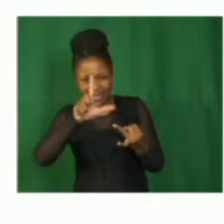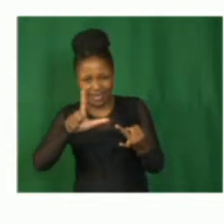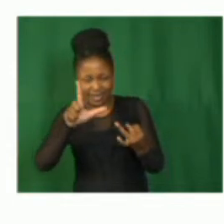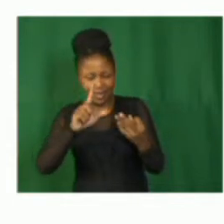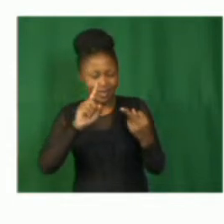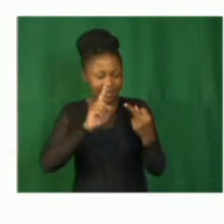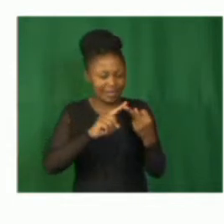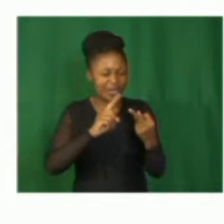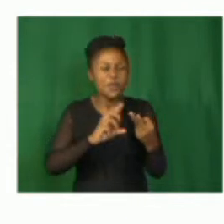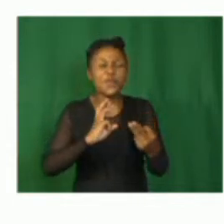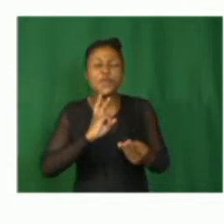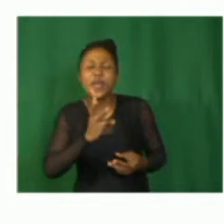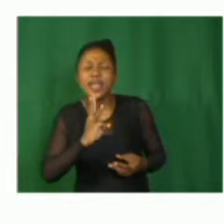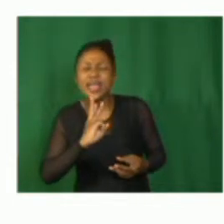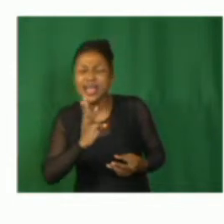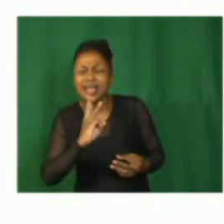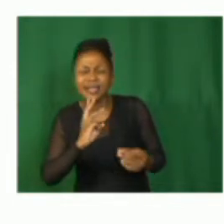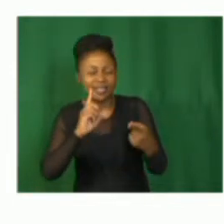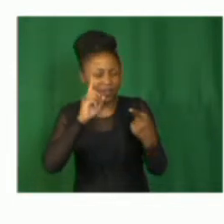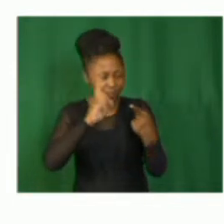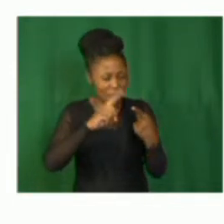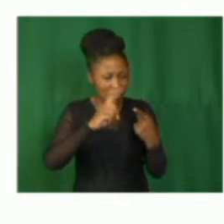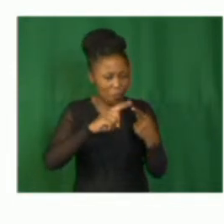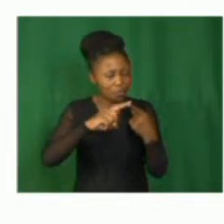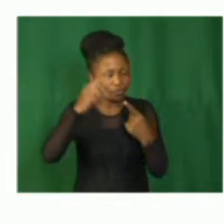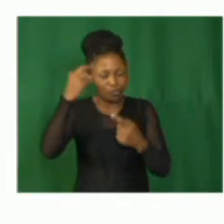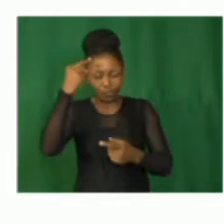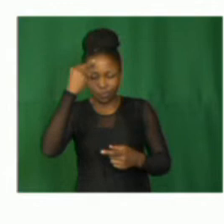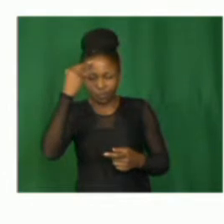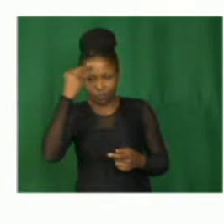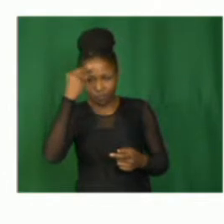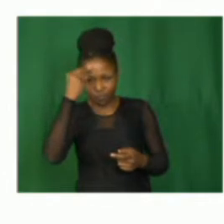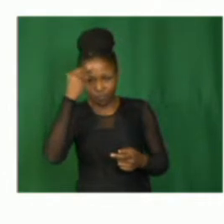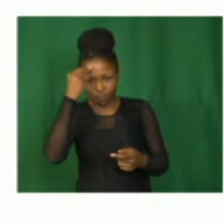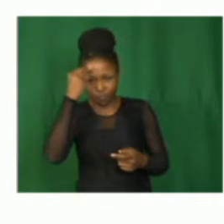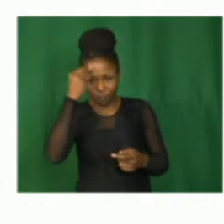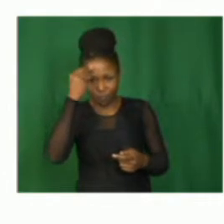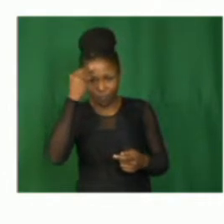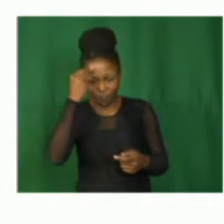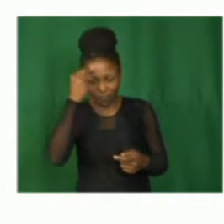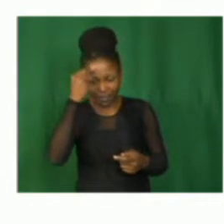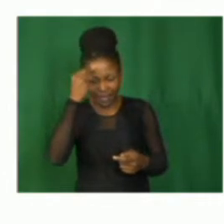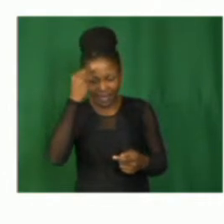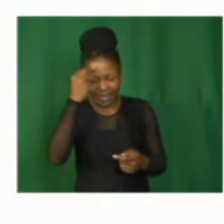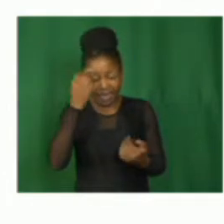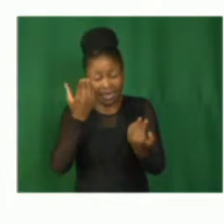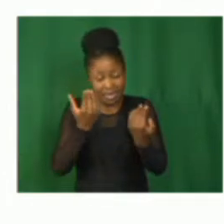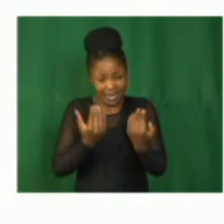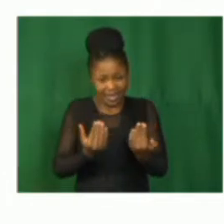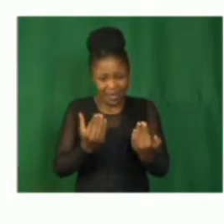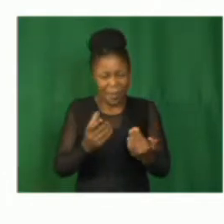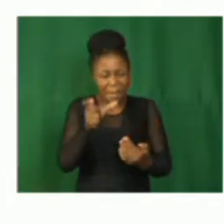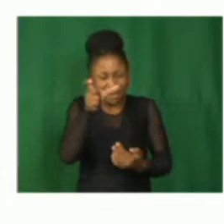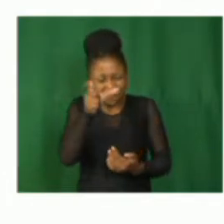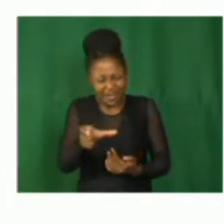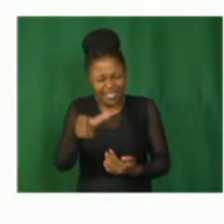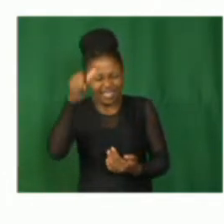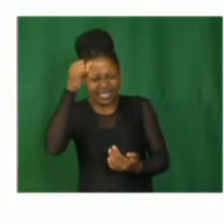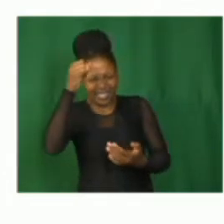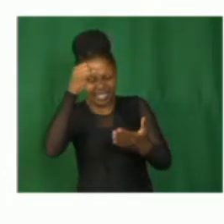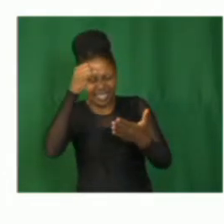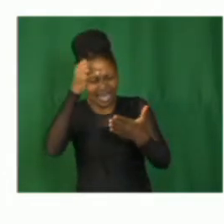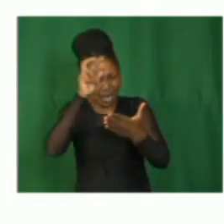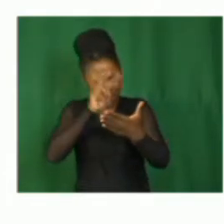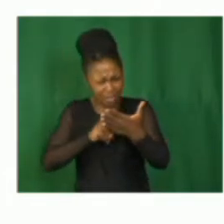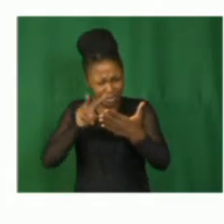and comprehension. Now, a skilled reader should be able to think through